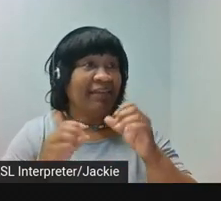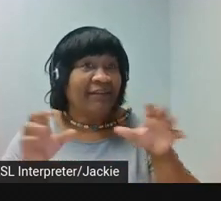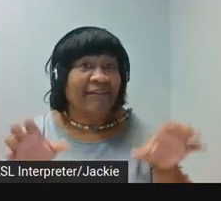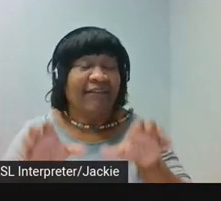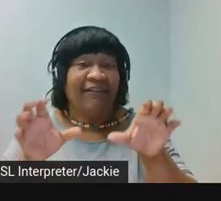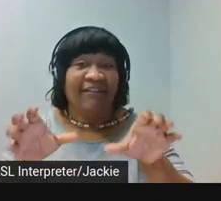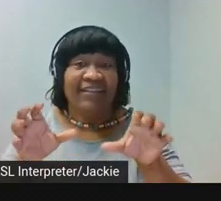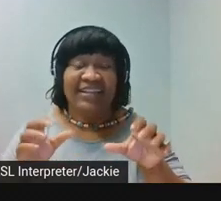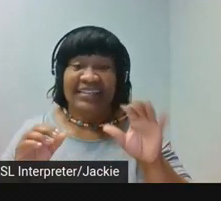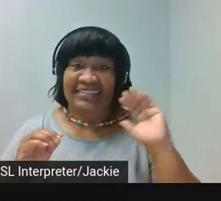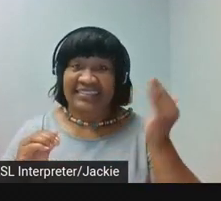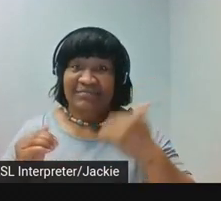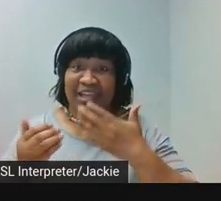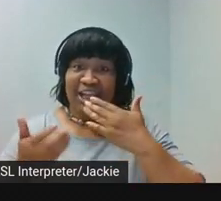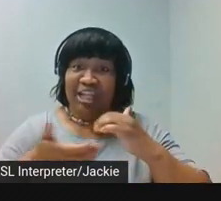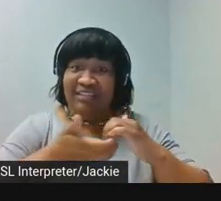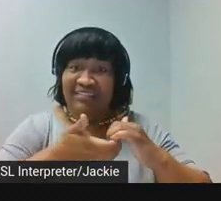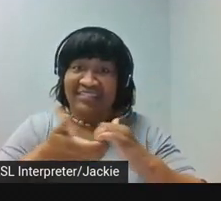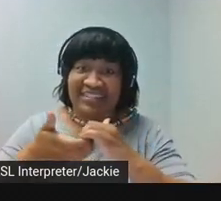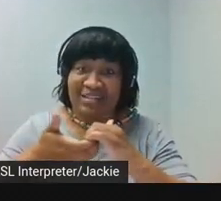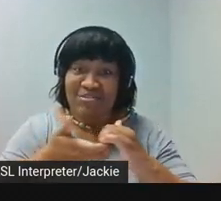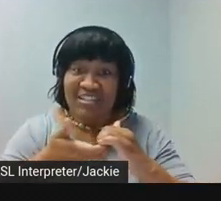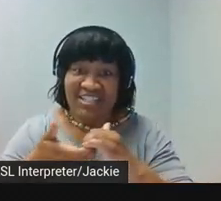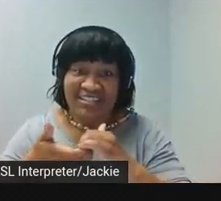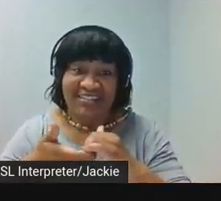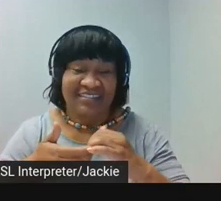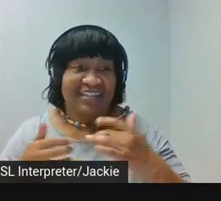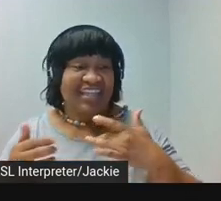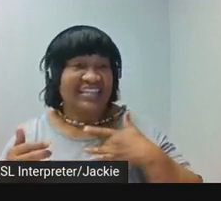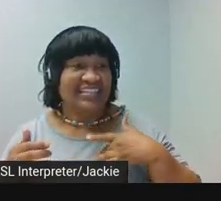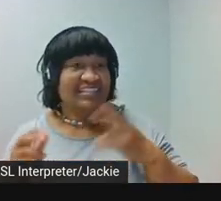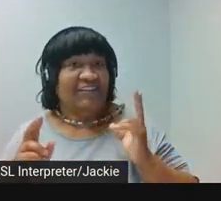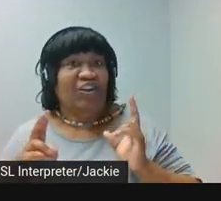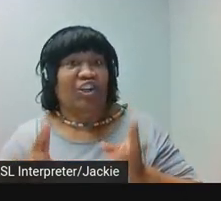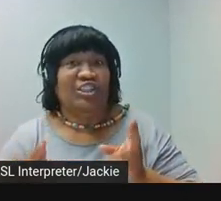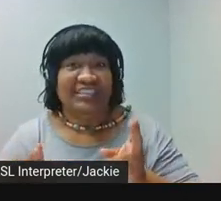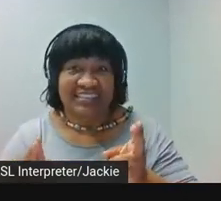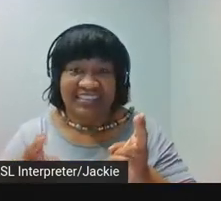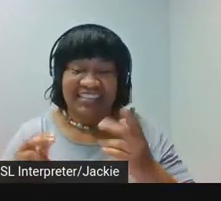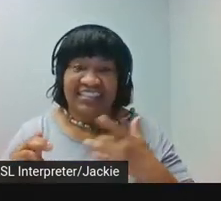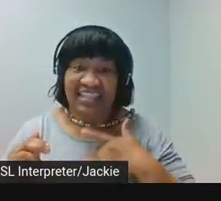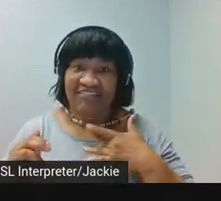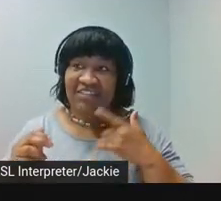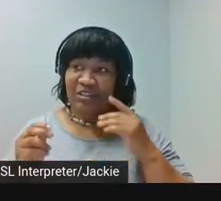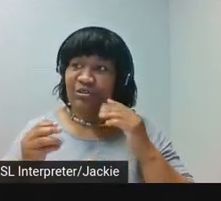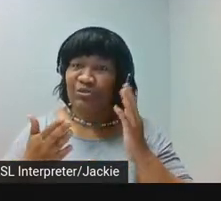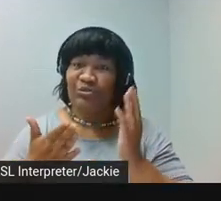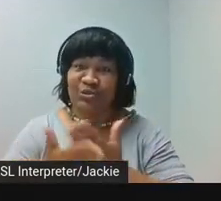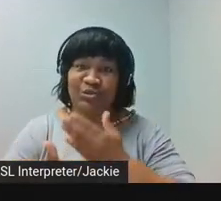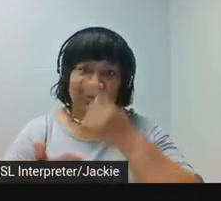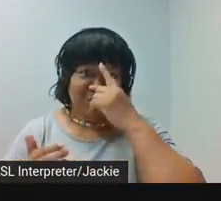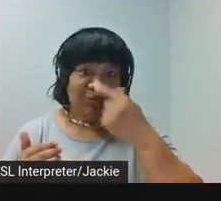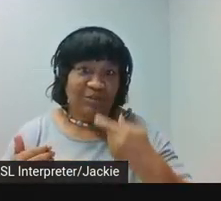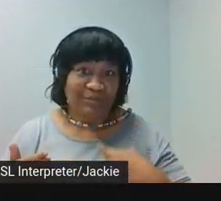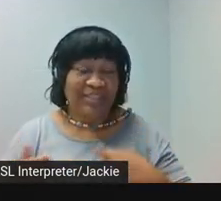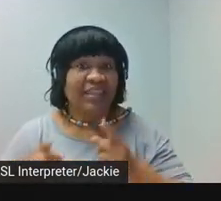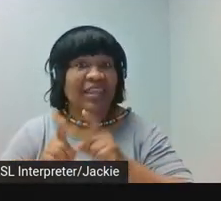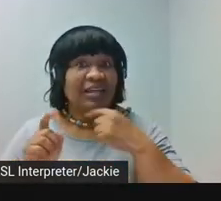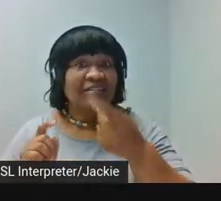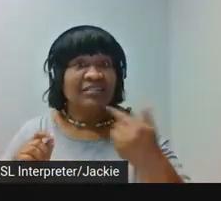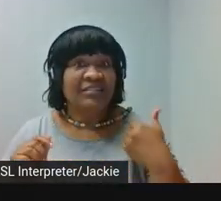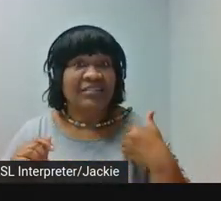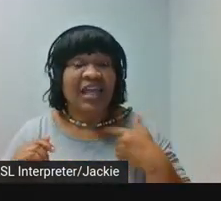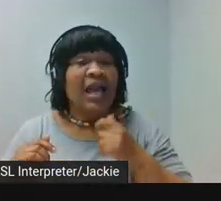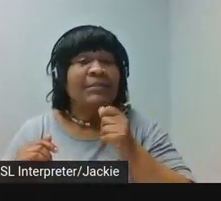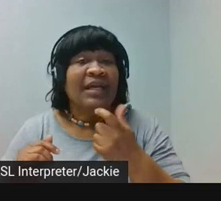this great collaborative aspect and sense of urgency that feels new to me. And like I said, I'm not